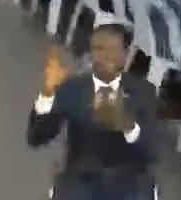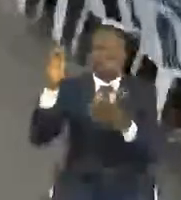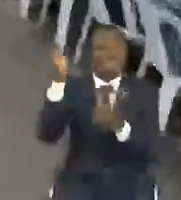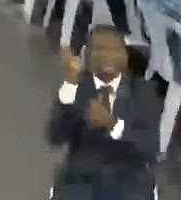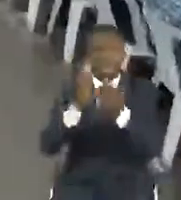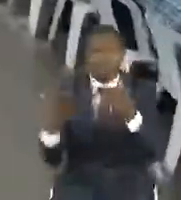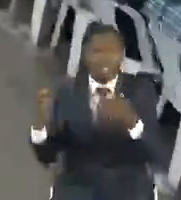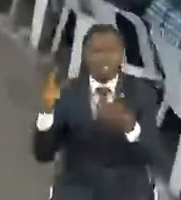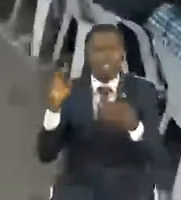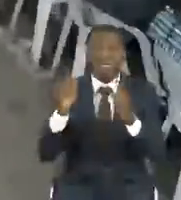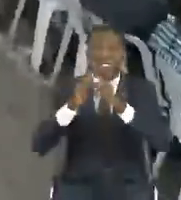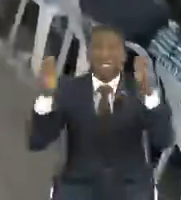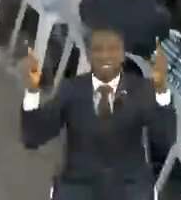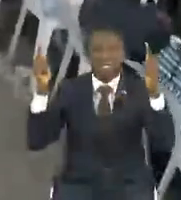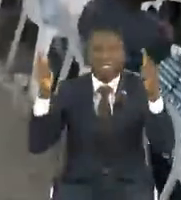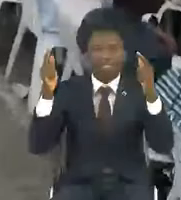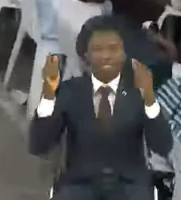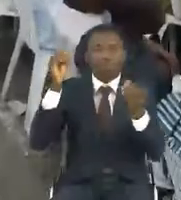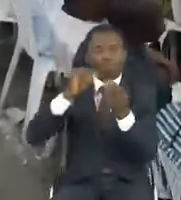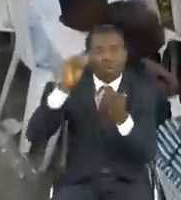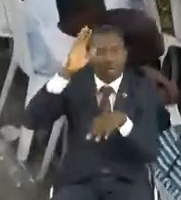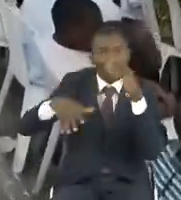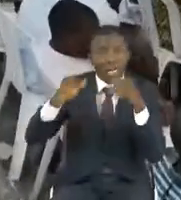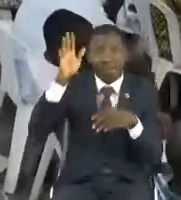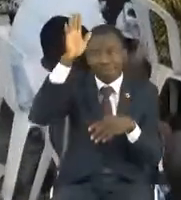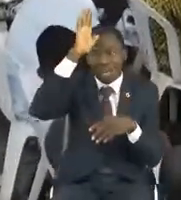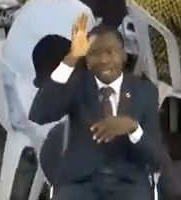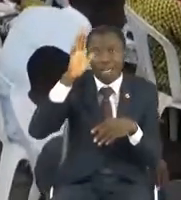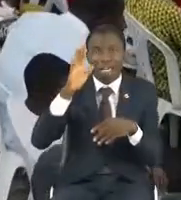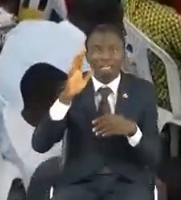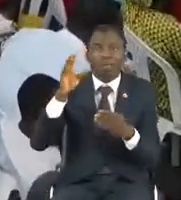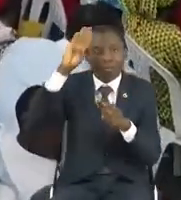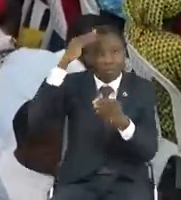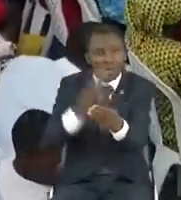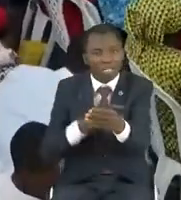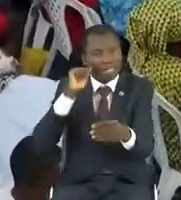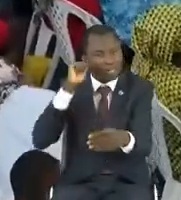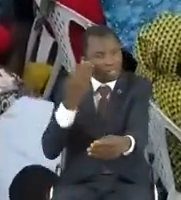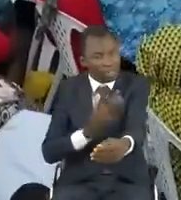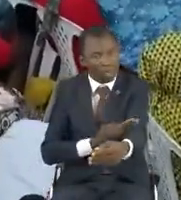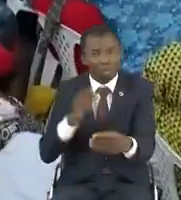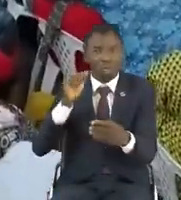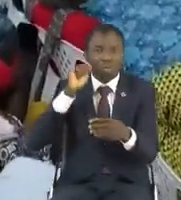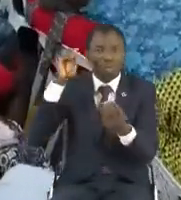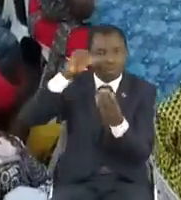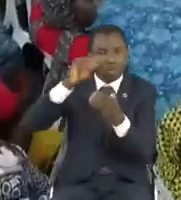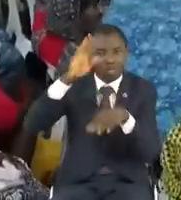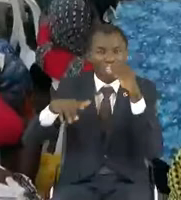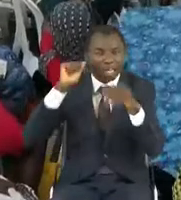supernatural, more than father, more than mother, more than son, more than daughter.